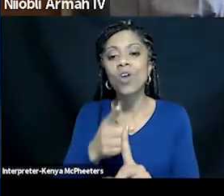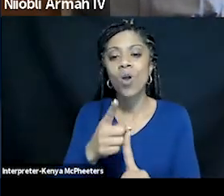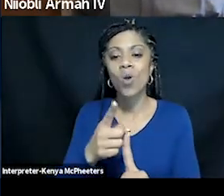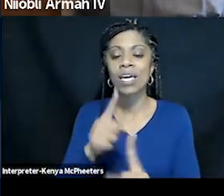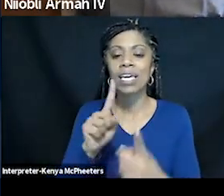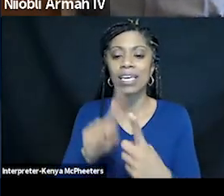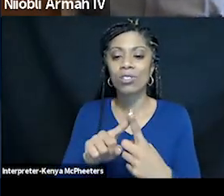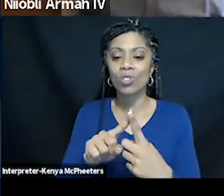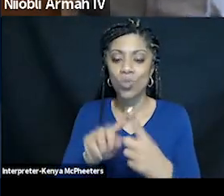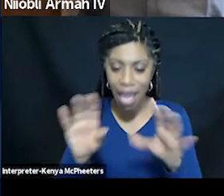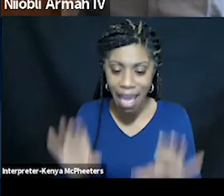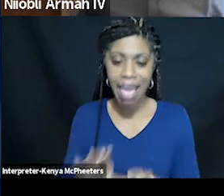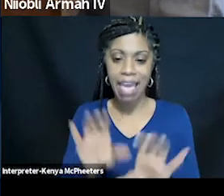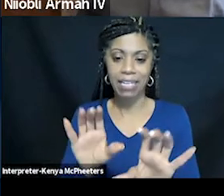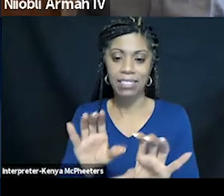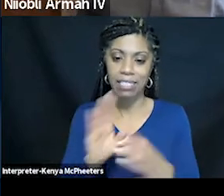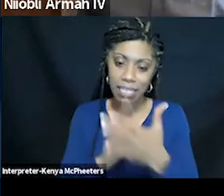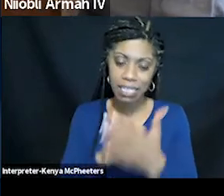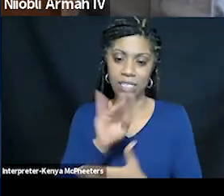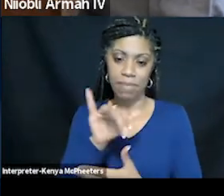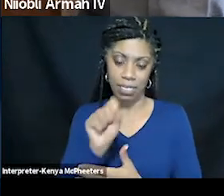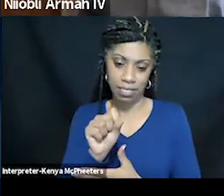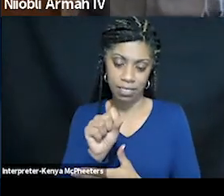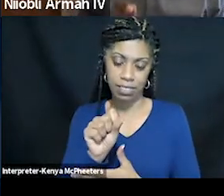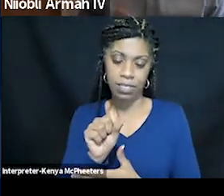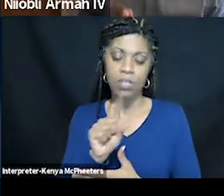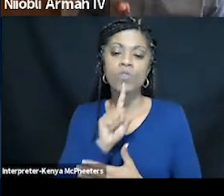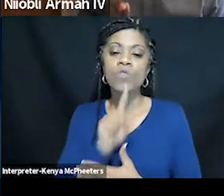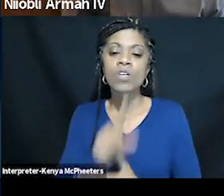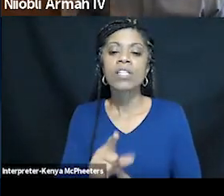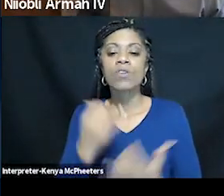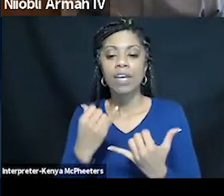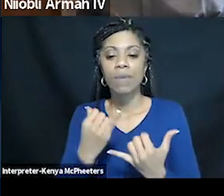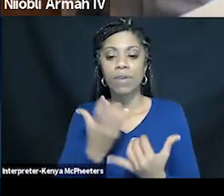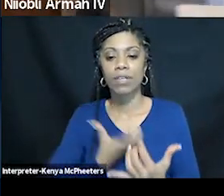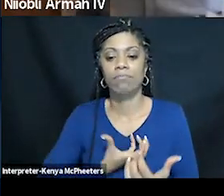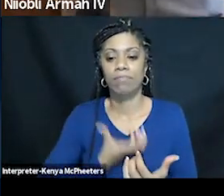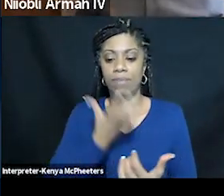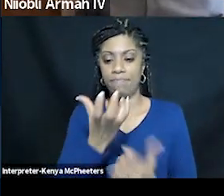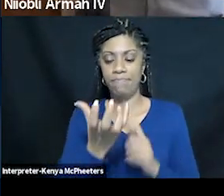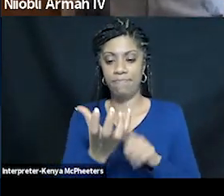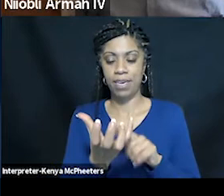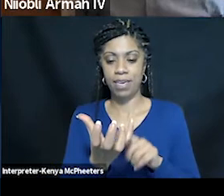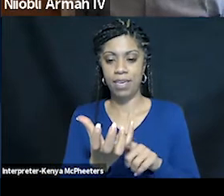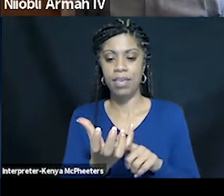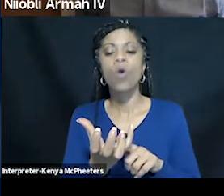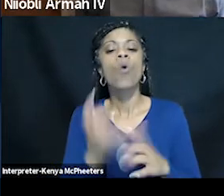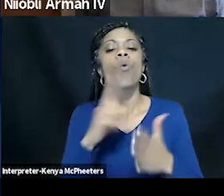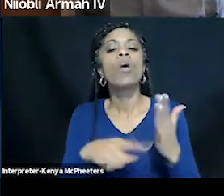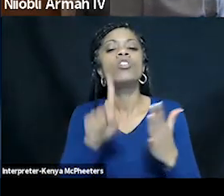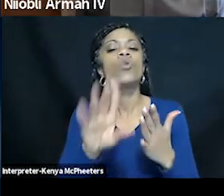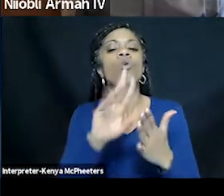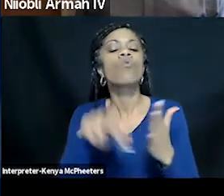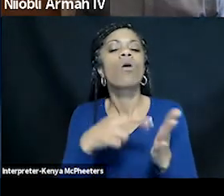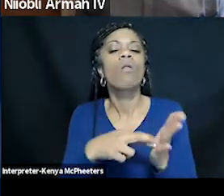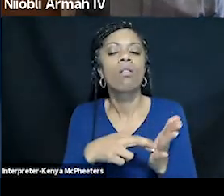this webinar is us spending a little bit of time really unpacking what your specific and unique role can be. Lots